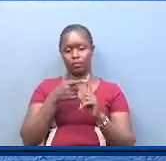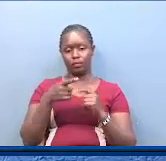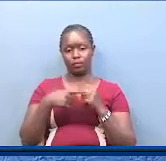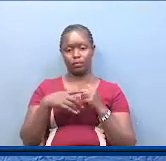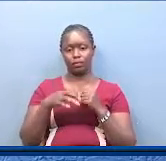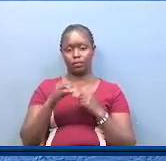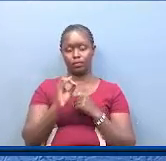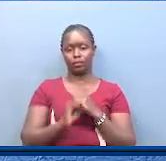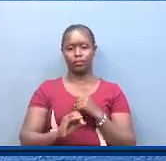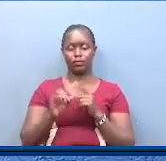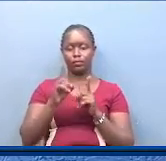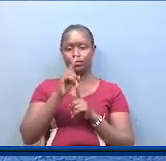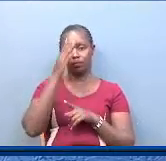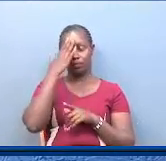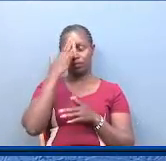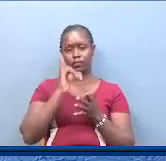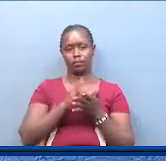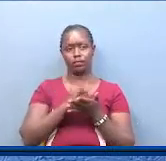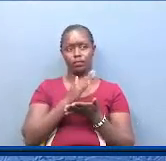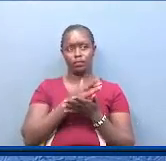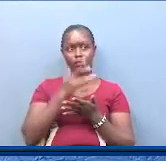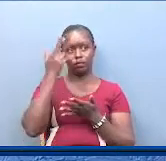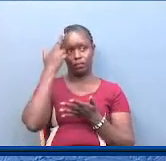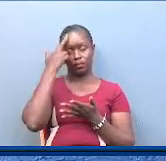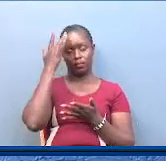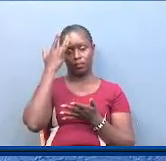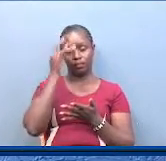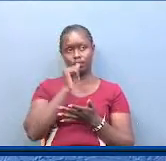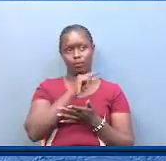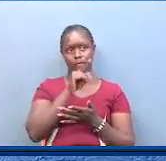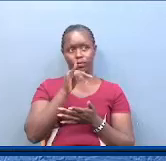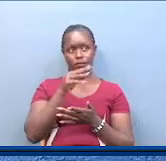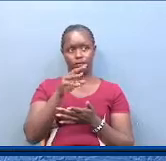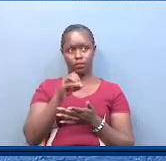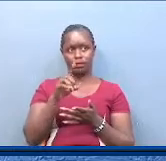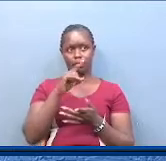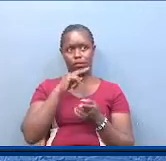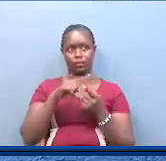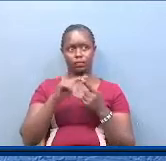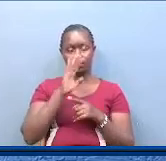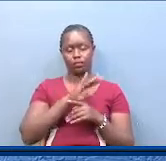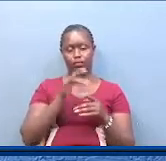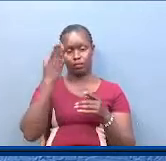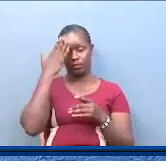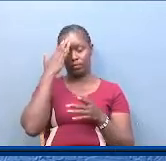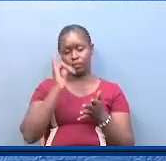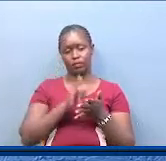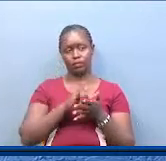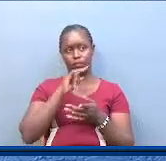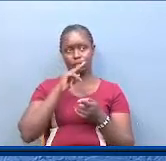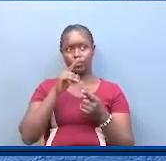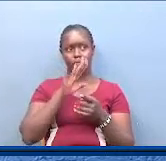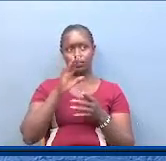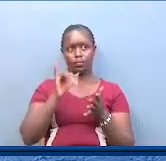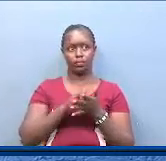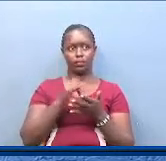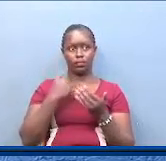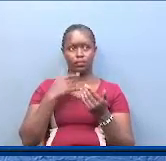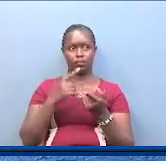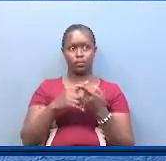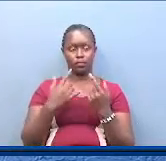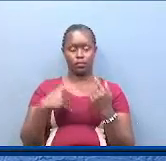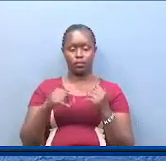60%. And we know for sure that the reason why Azimio is behaving frantic, we know the reason why Azimio is behaving like though they have